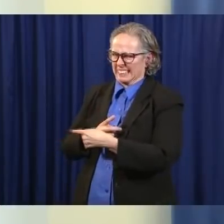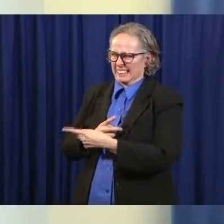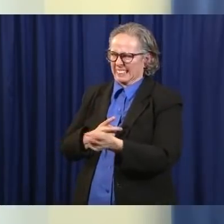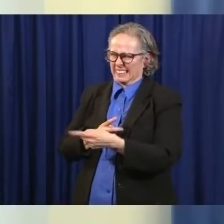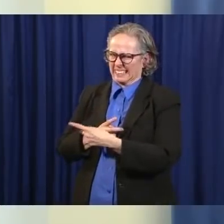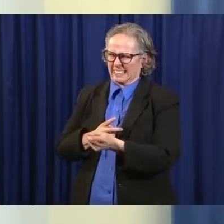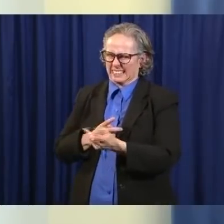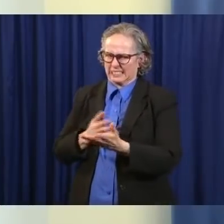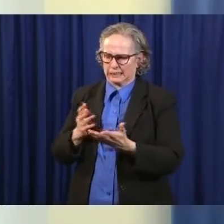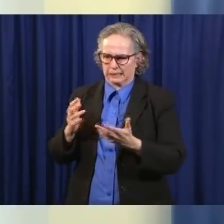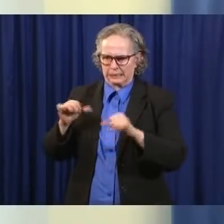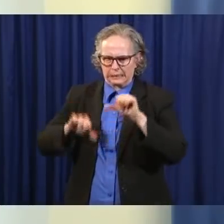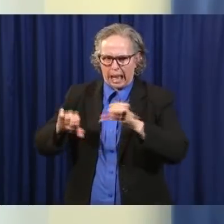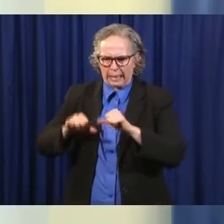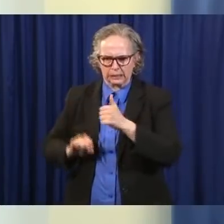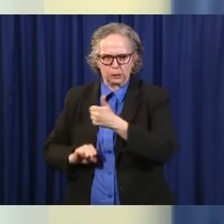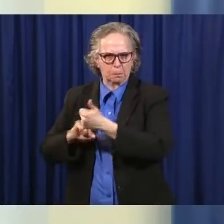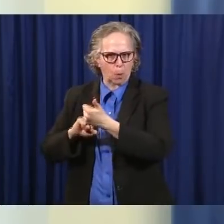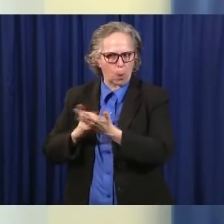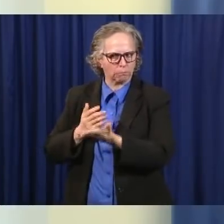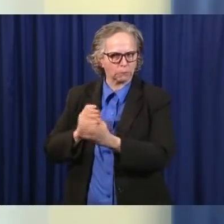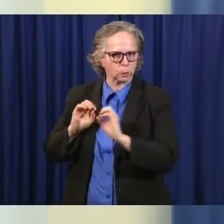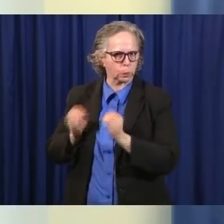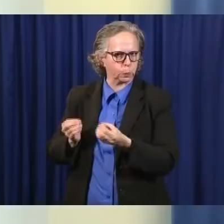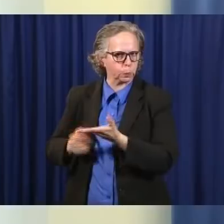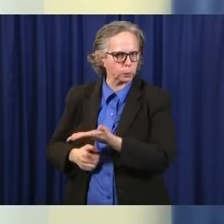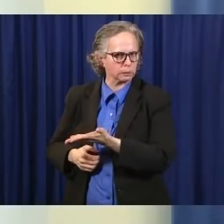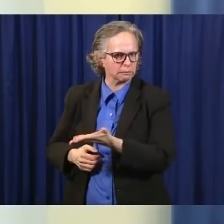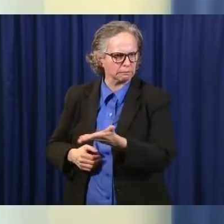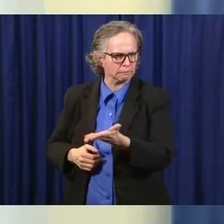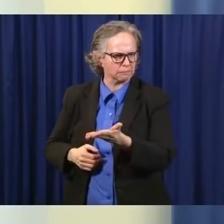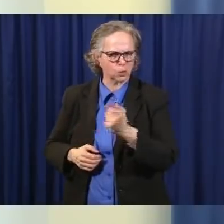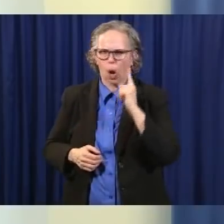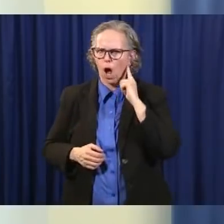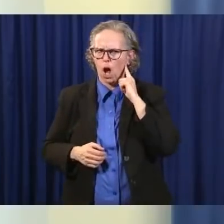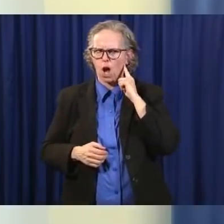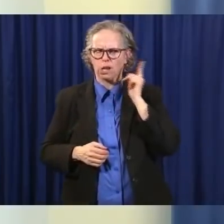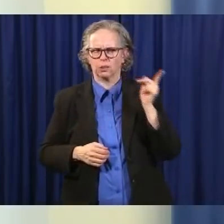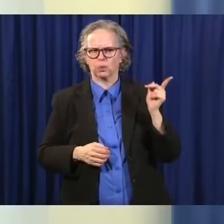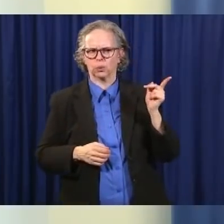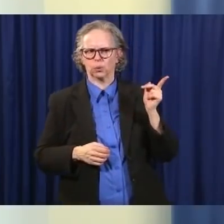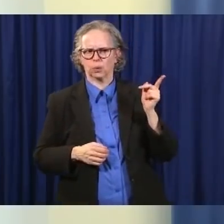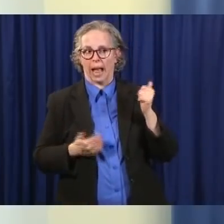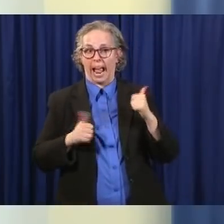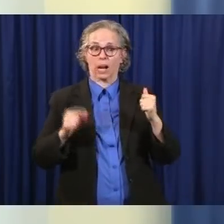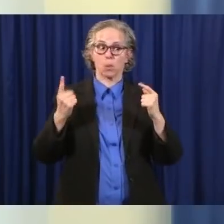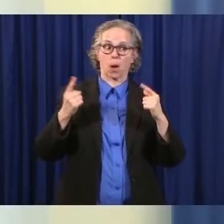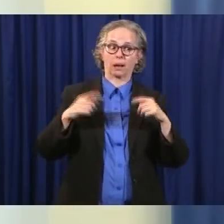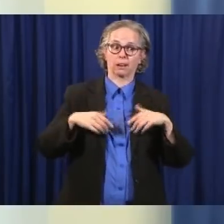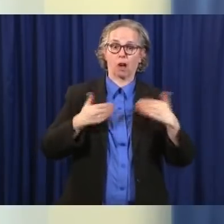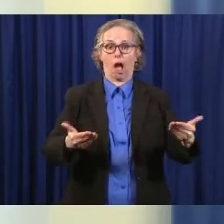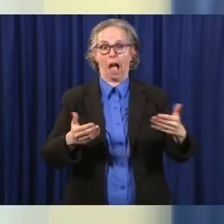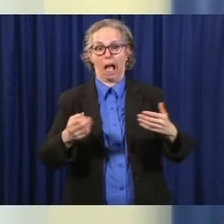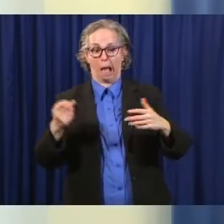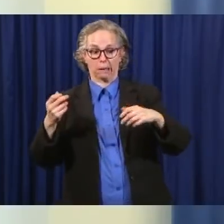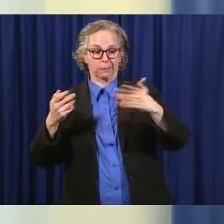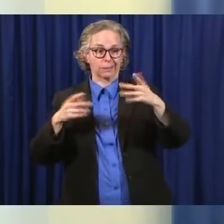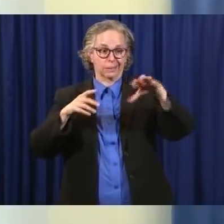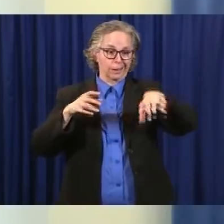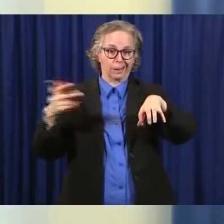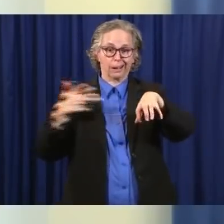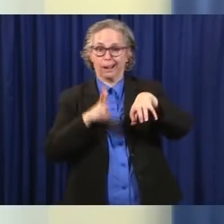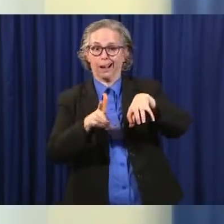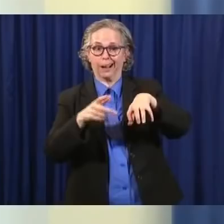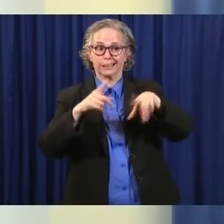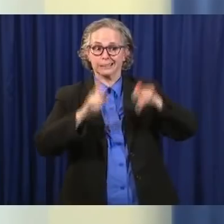science or understanding of. So when I hear a story like that, it really, you know, it begets a lot more questions, and I'll definitely talk to Kentucky